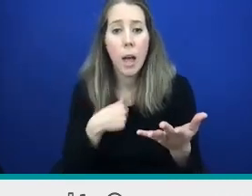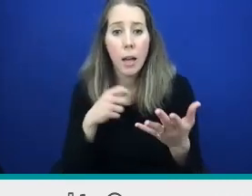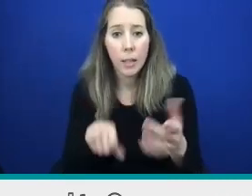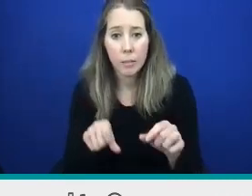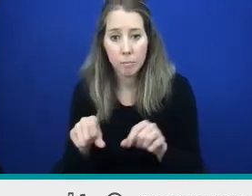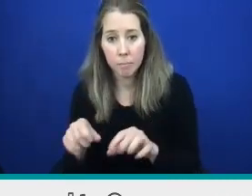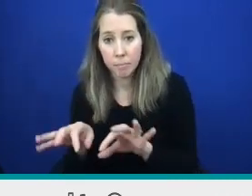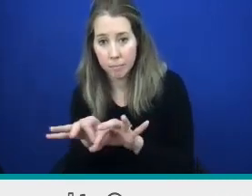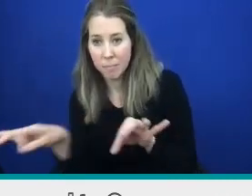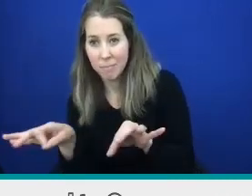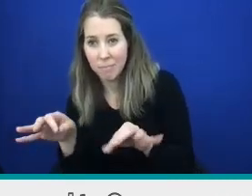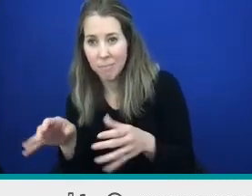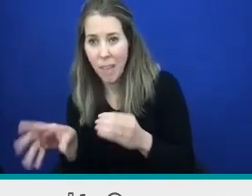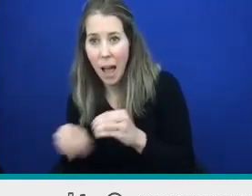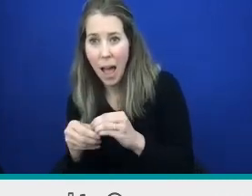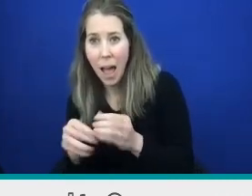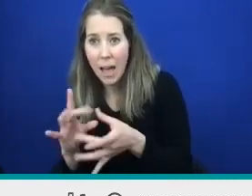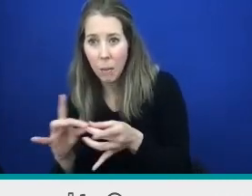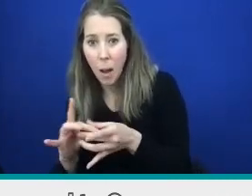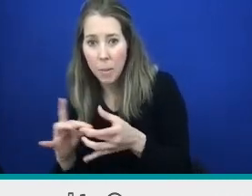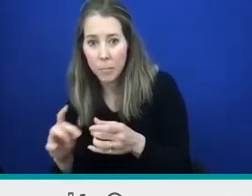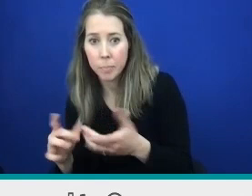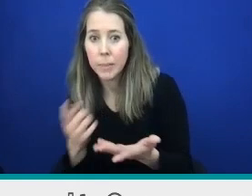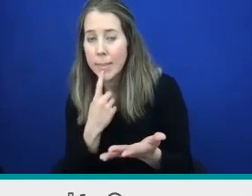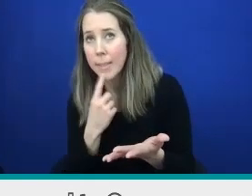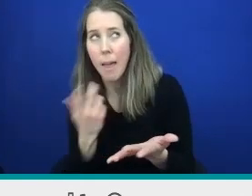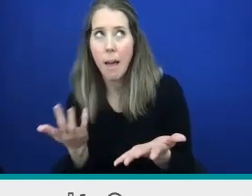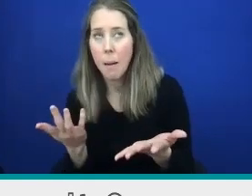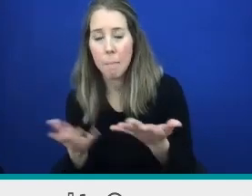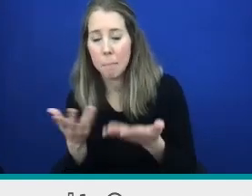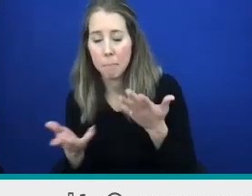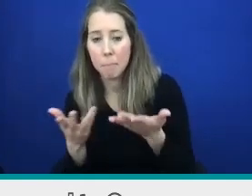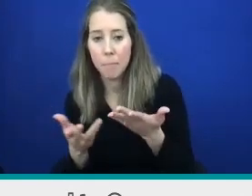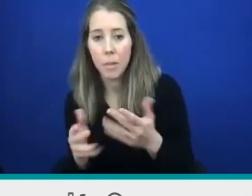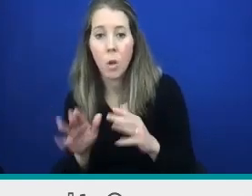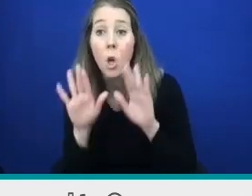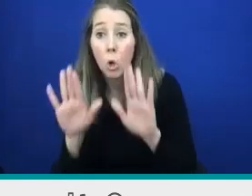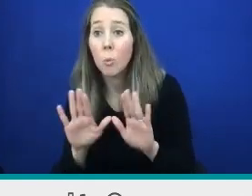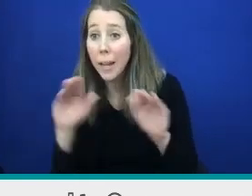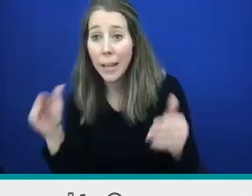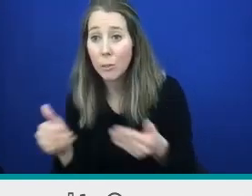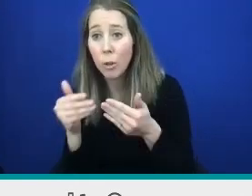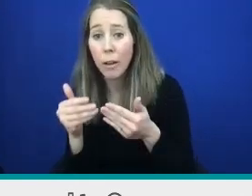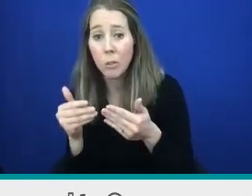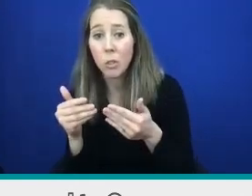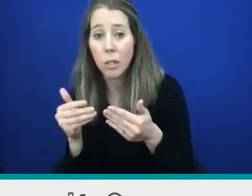down here where it says add a comment, and I can say, great introduction,